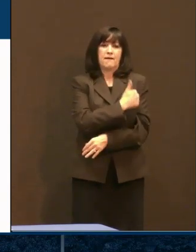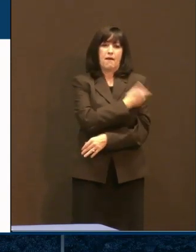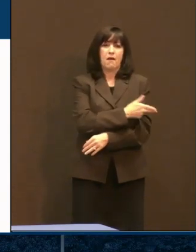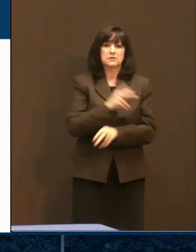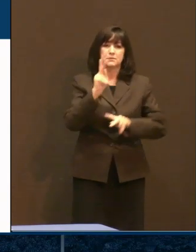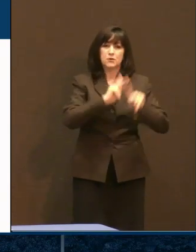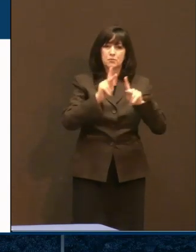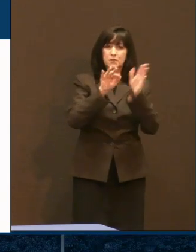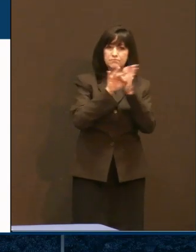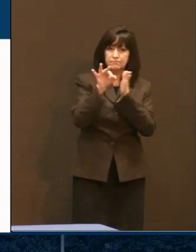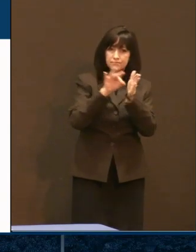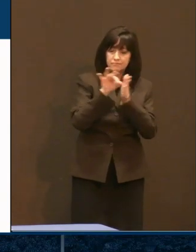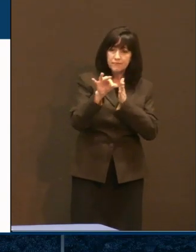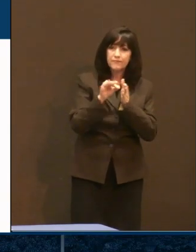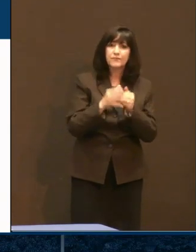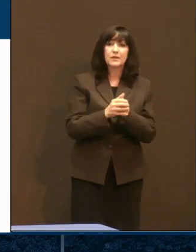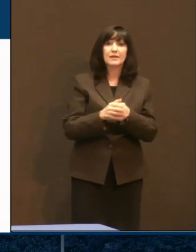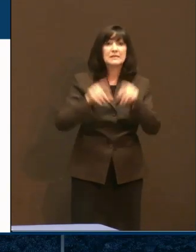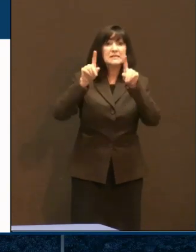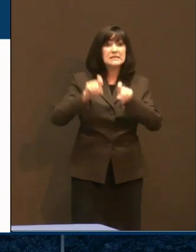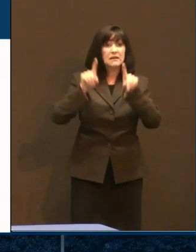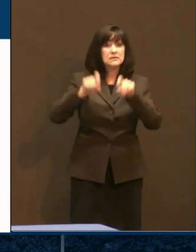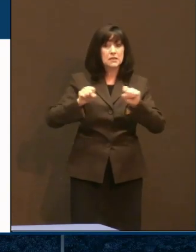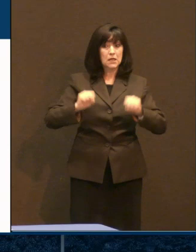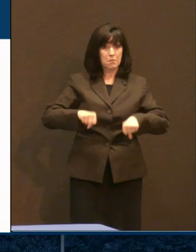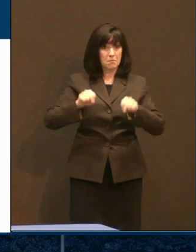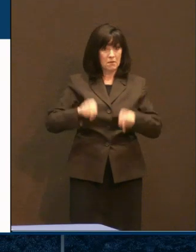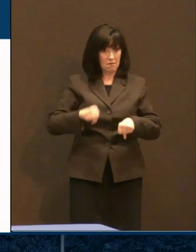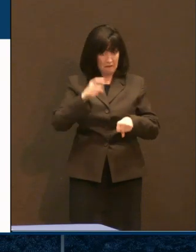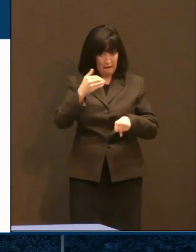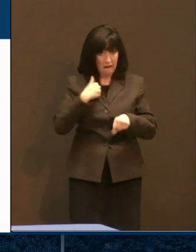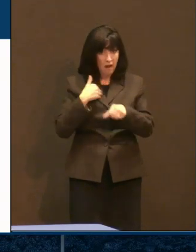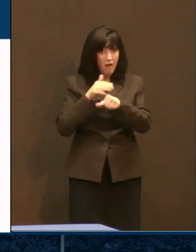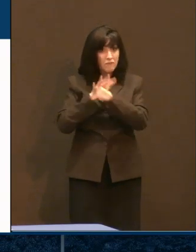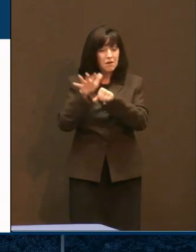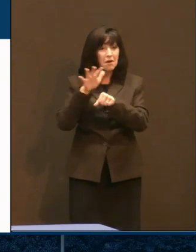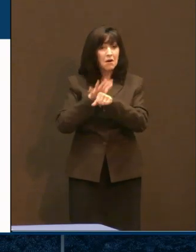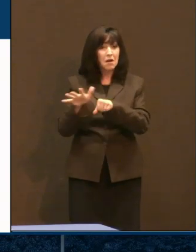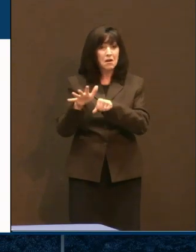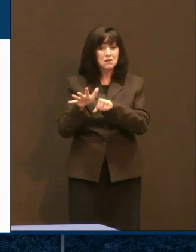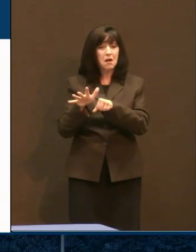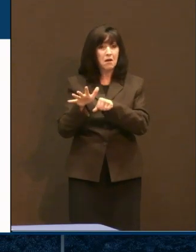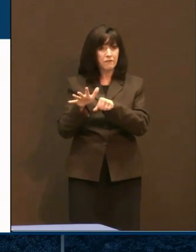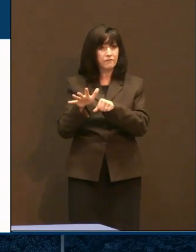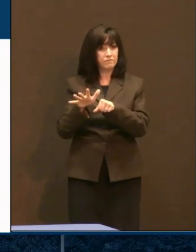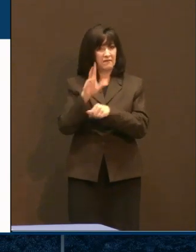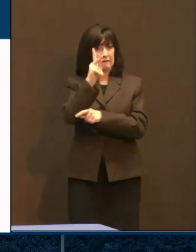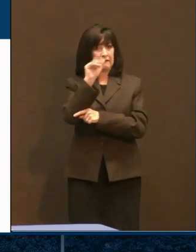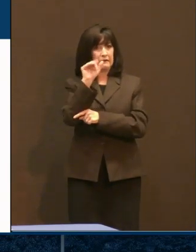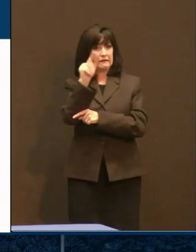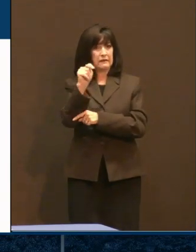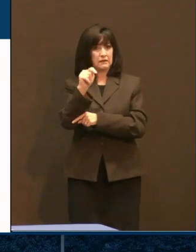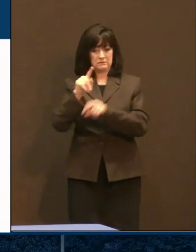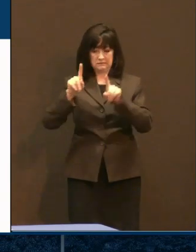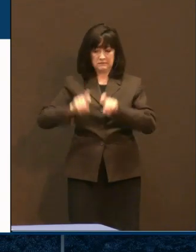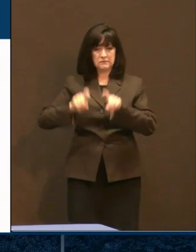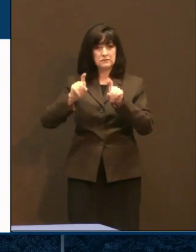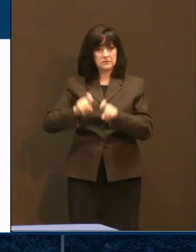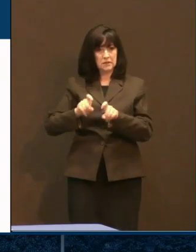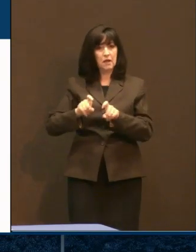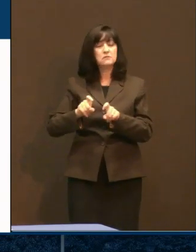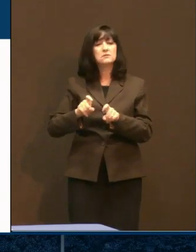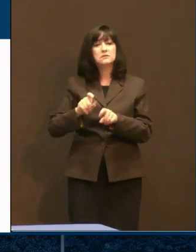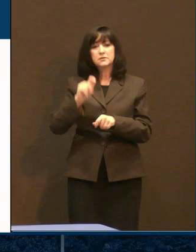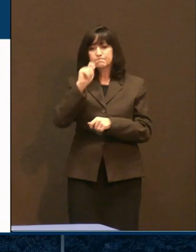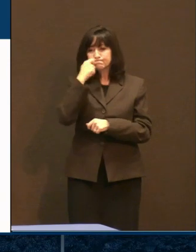testing capacity as we move to the new phase, as we talk about our contact tracking,